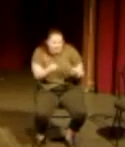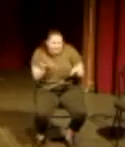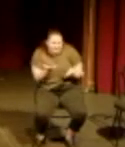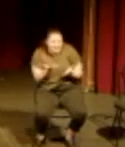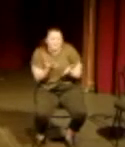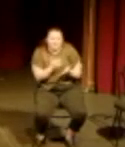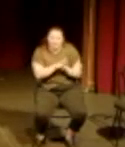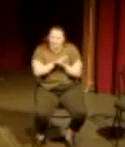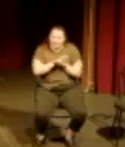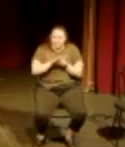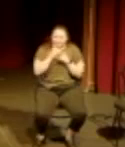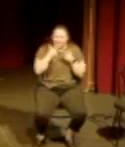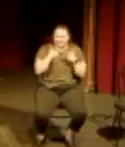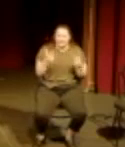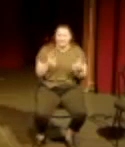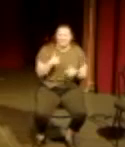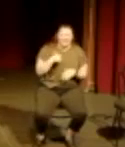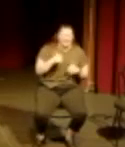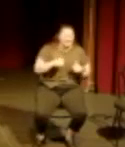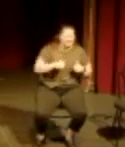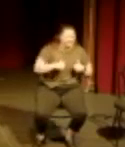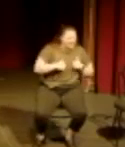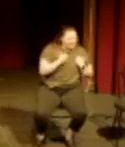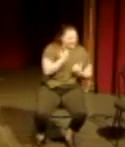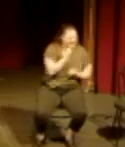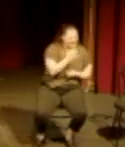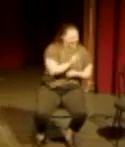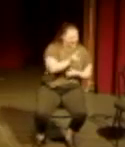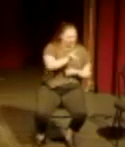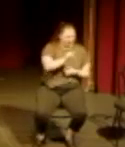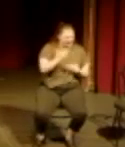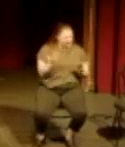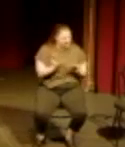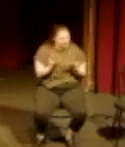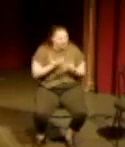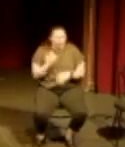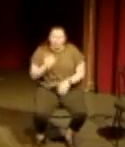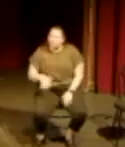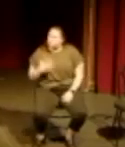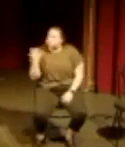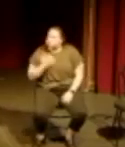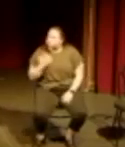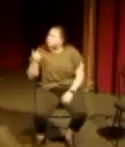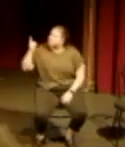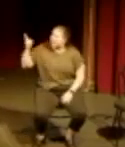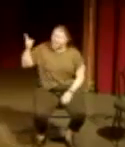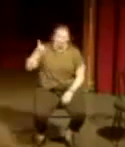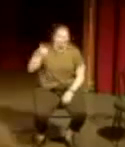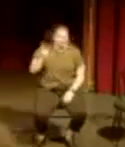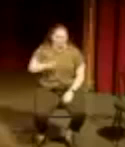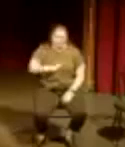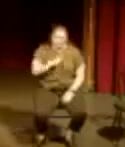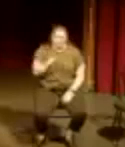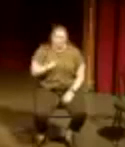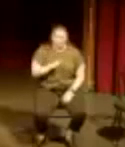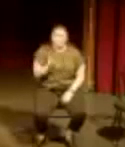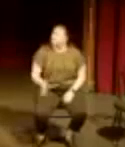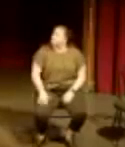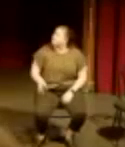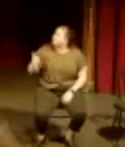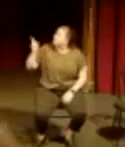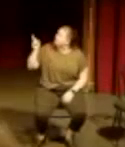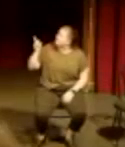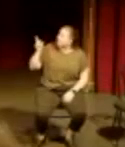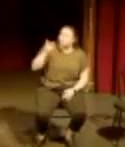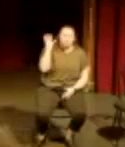nice. You know, I'm living in the 1930s over here. I need something like this. And then we've got this